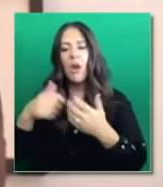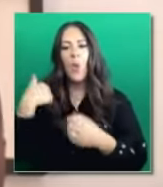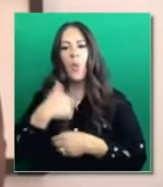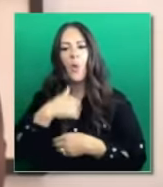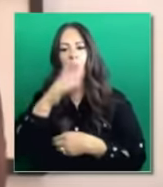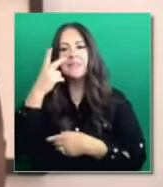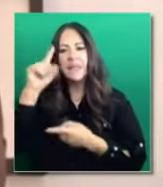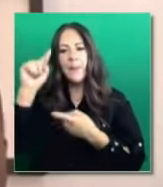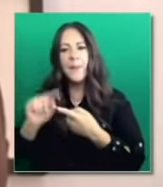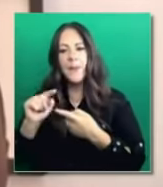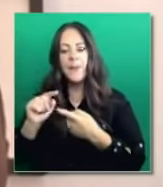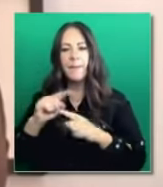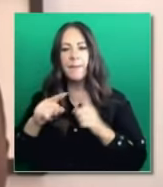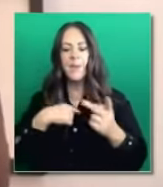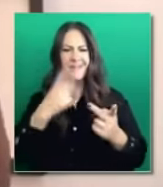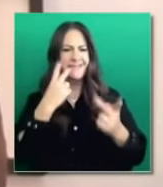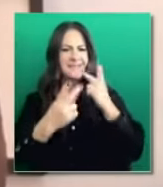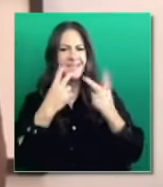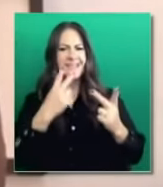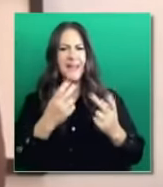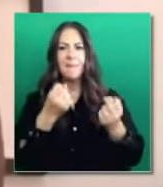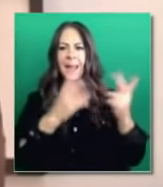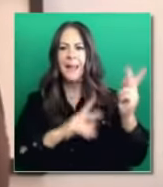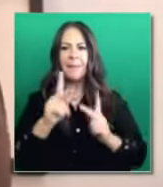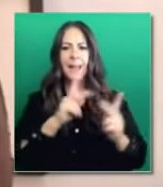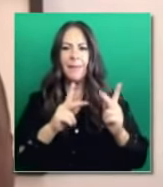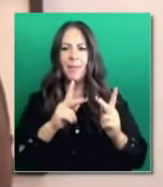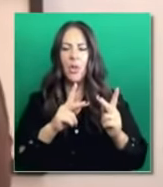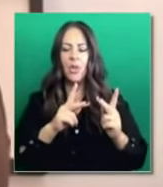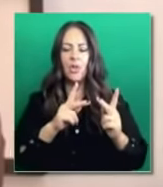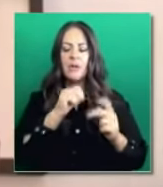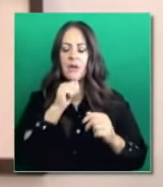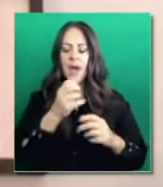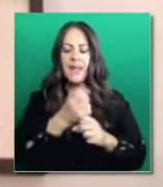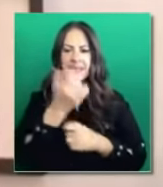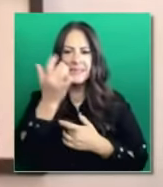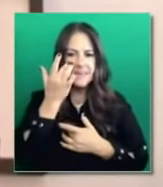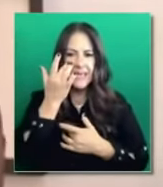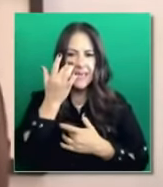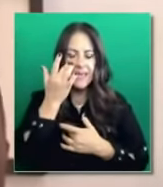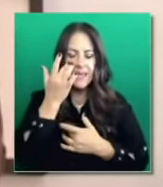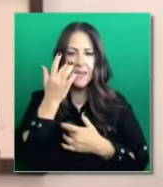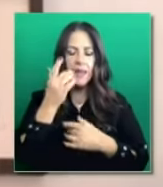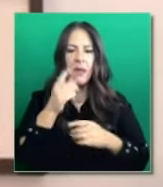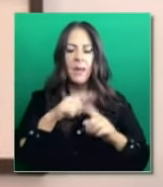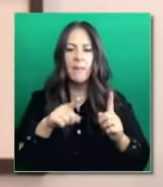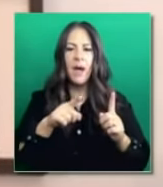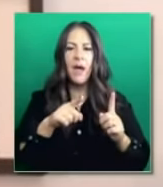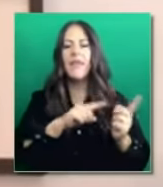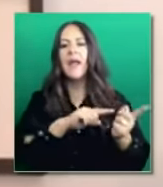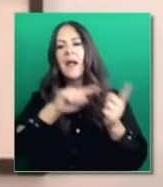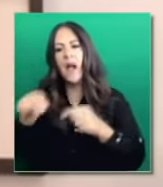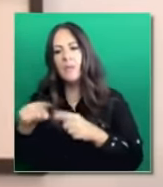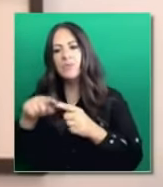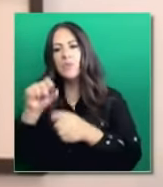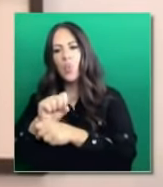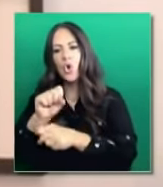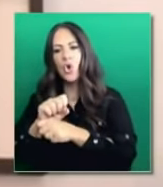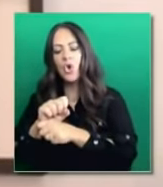seeing in so many different sectors, people aren't getting sick at work per se, but people are coming to work